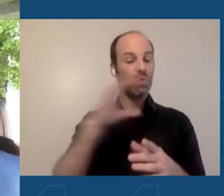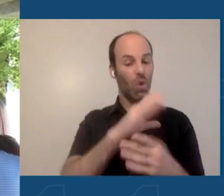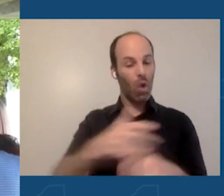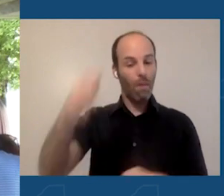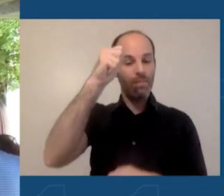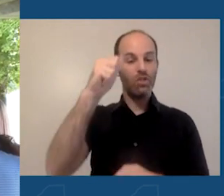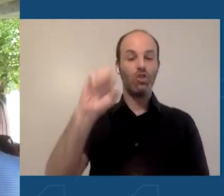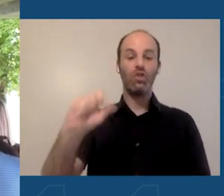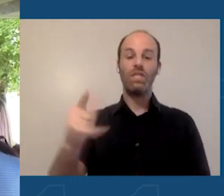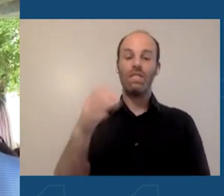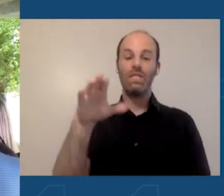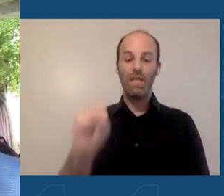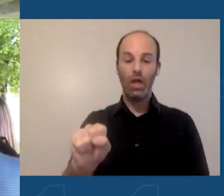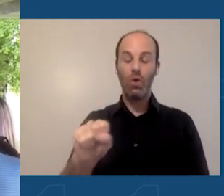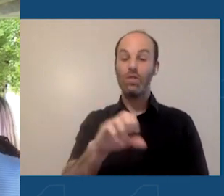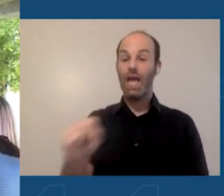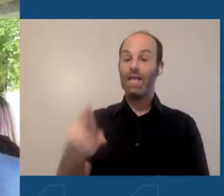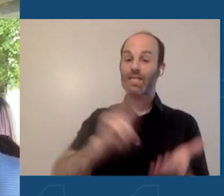Robert Rodriguez.